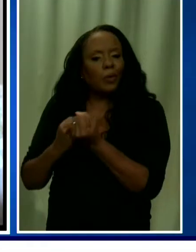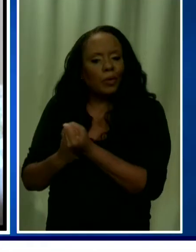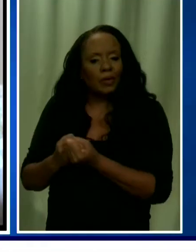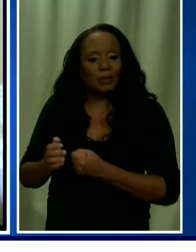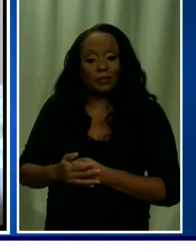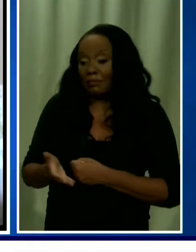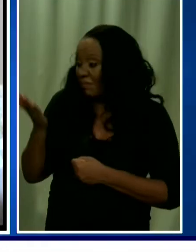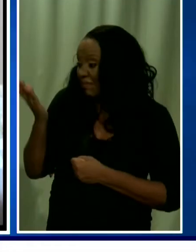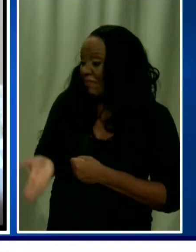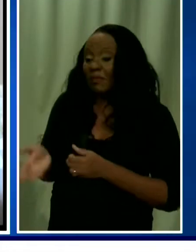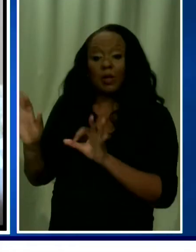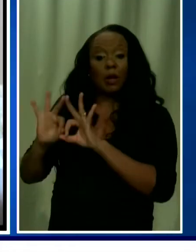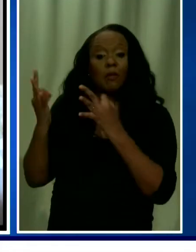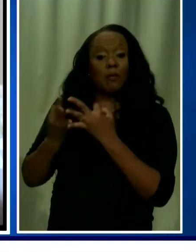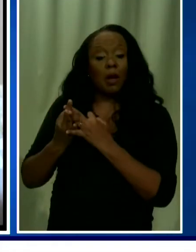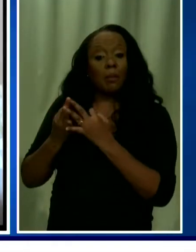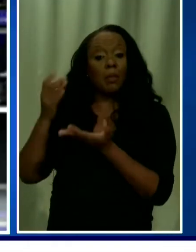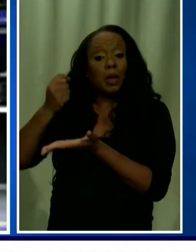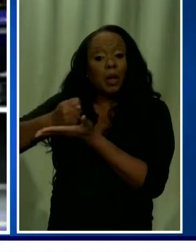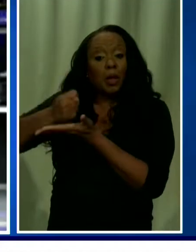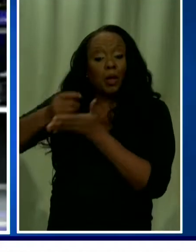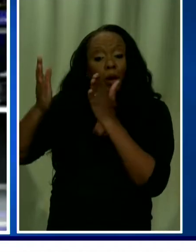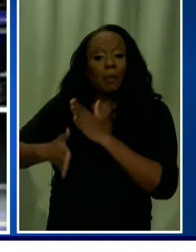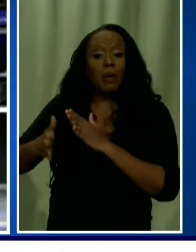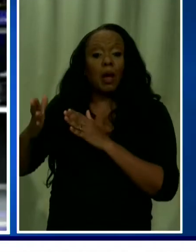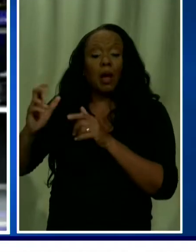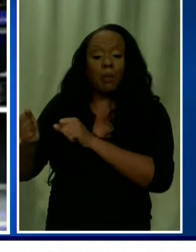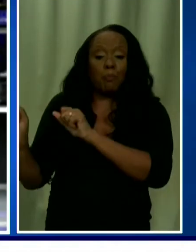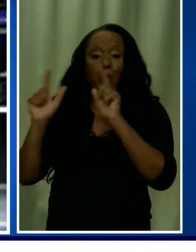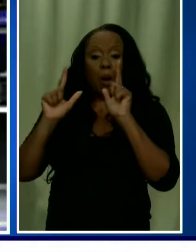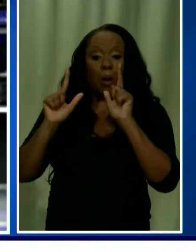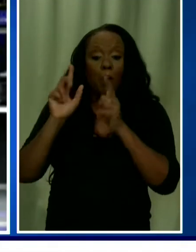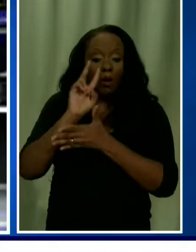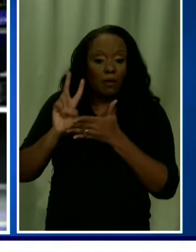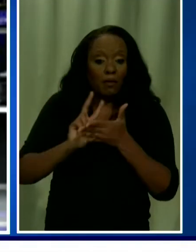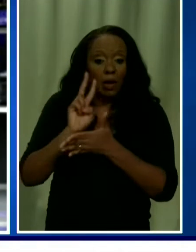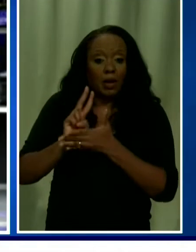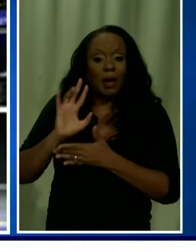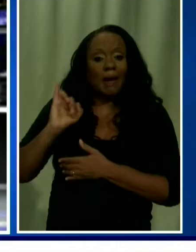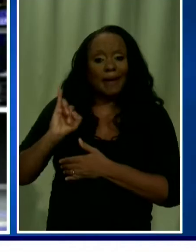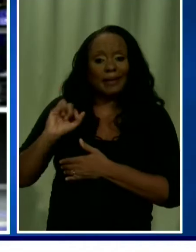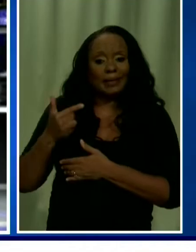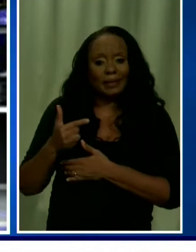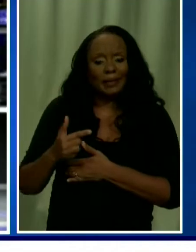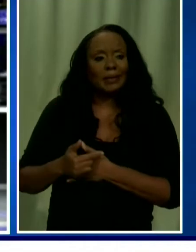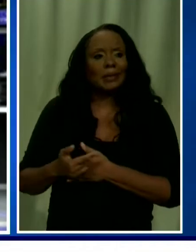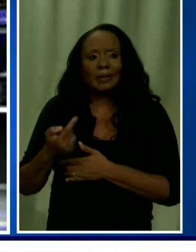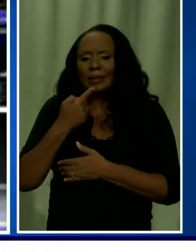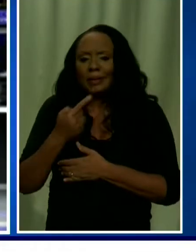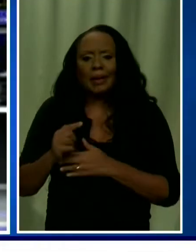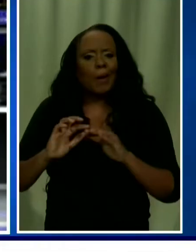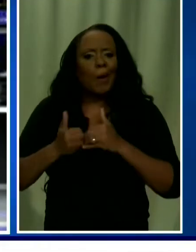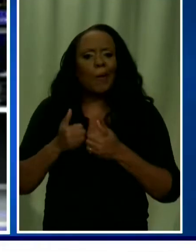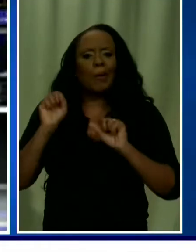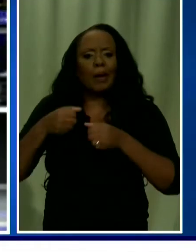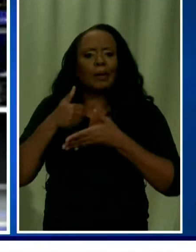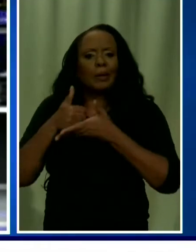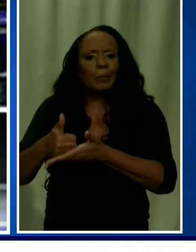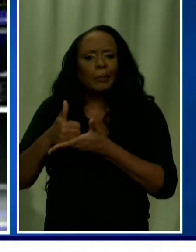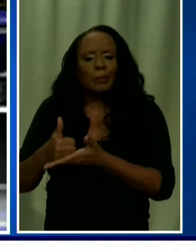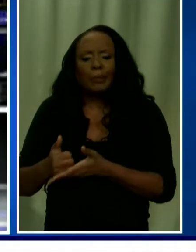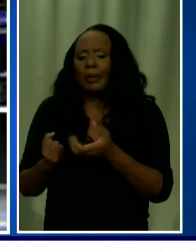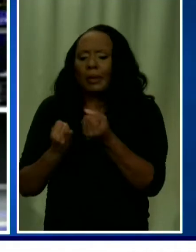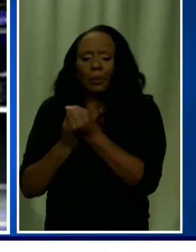family therapist Jomo Phillips has posted a video on his Instagram channel offering practical ways to support those